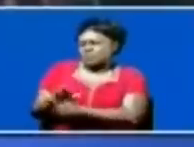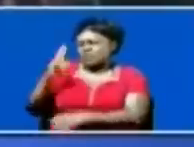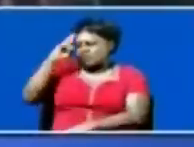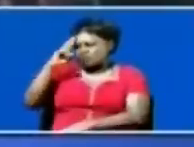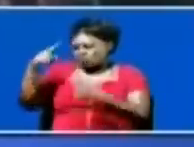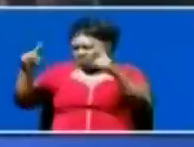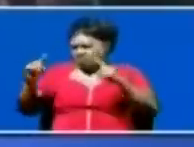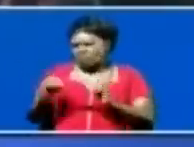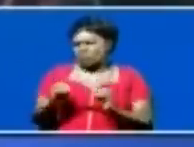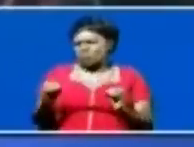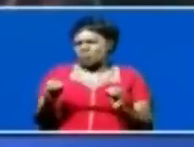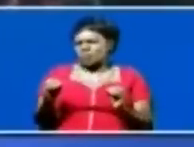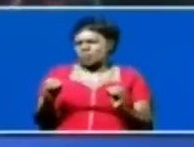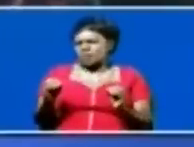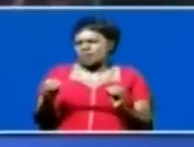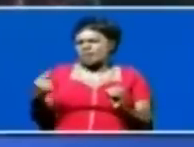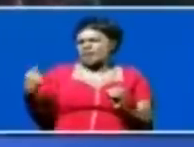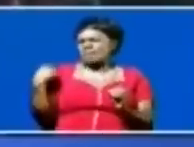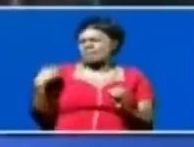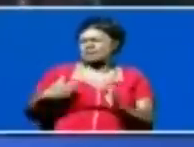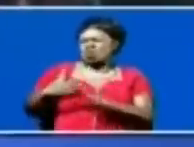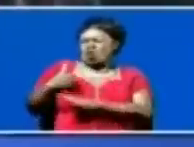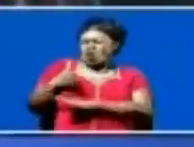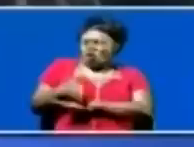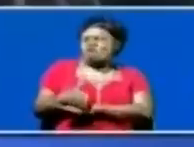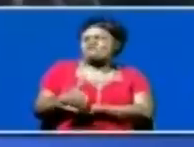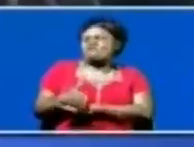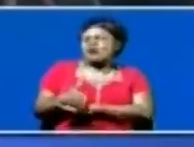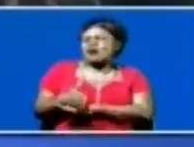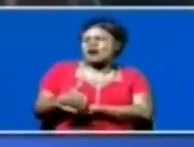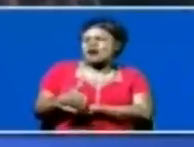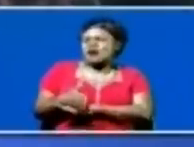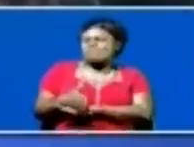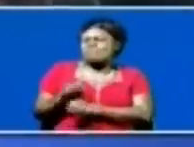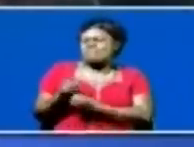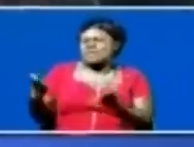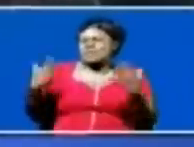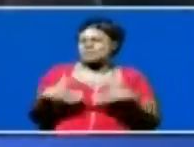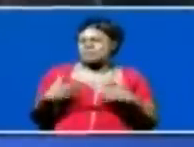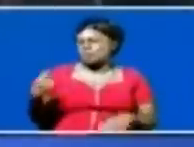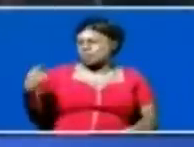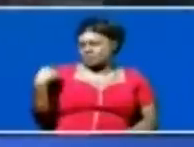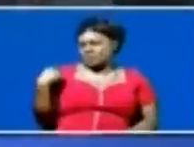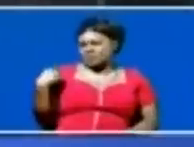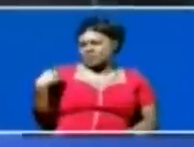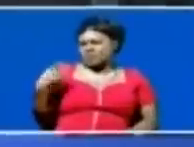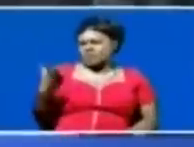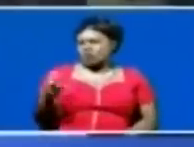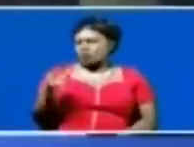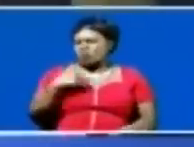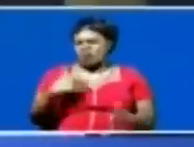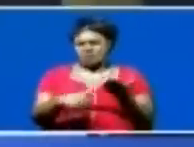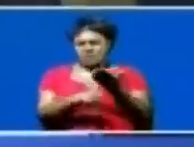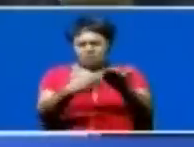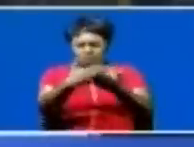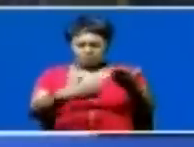they were not able to is because our numbers were overwhelmingly too many for them. Talking of the numbers, you are moving around with the list, and